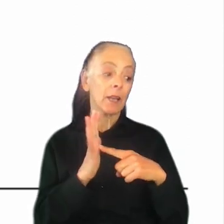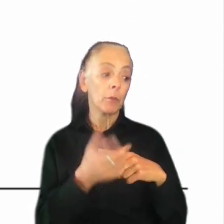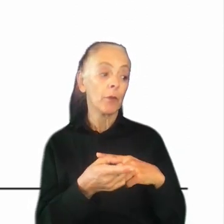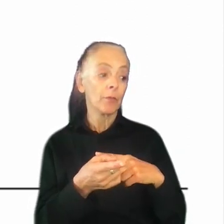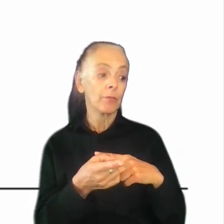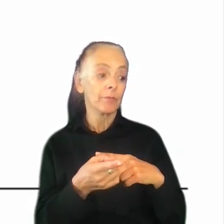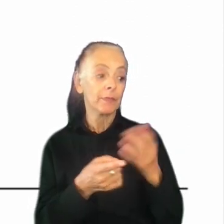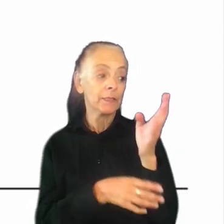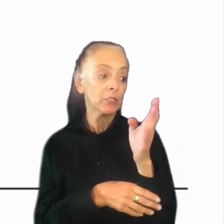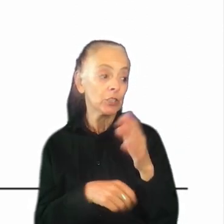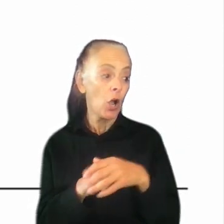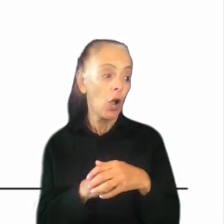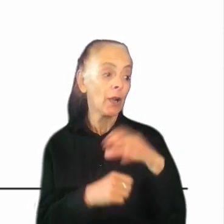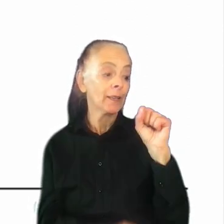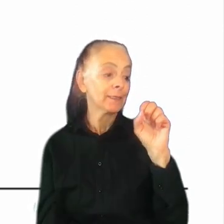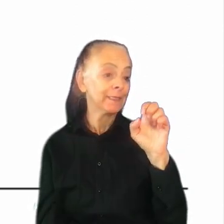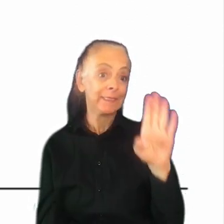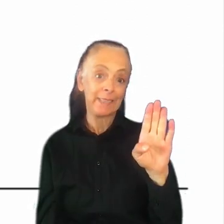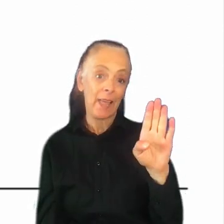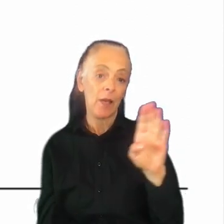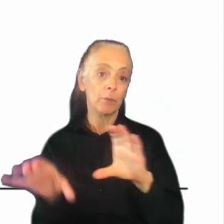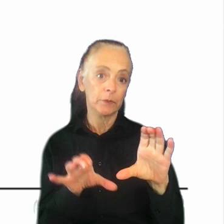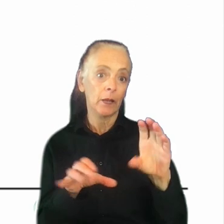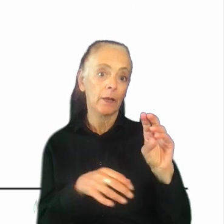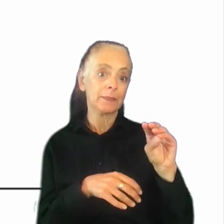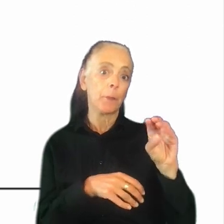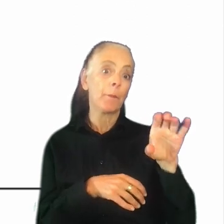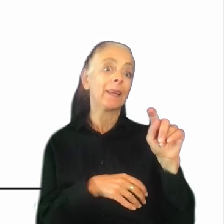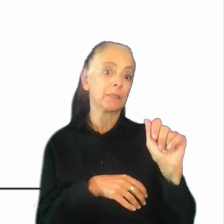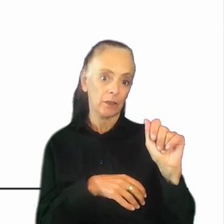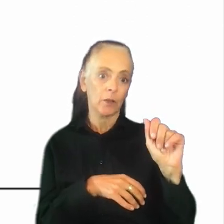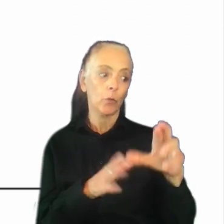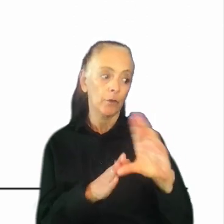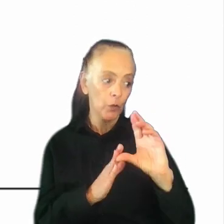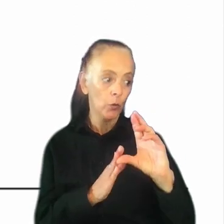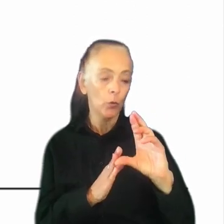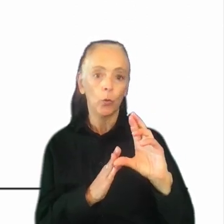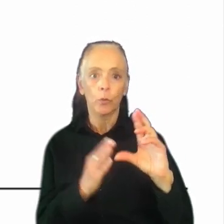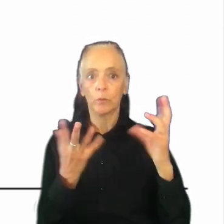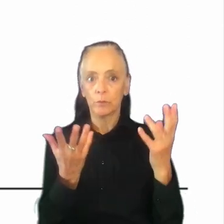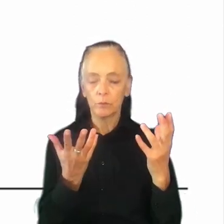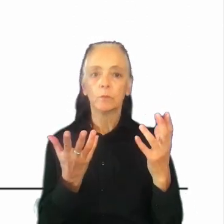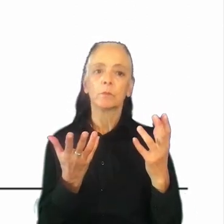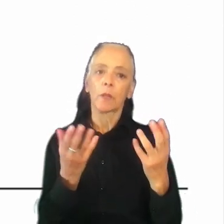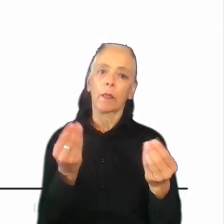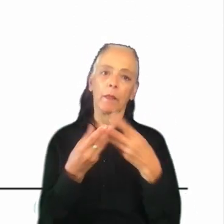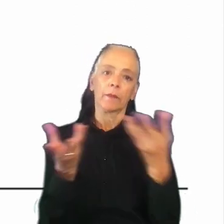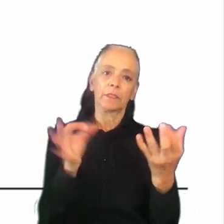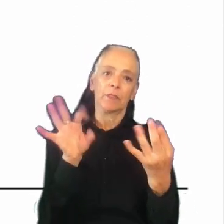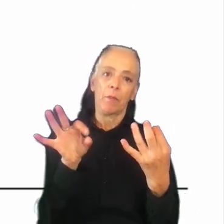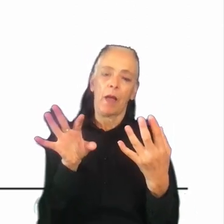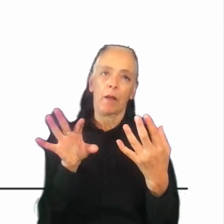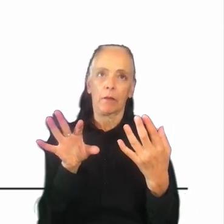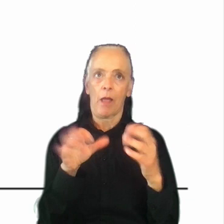where he has done a meta review of lots of usability reviews that he has seen from students and given feedback on how to do a high